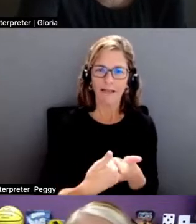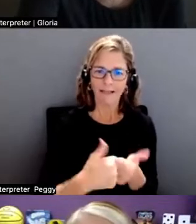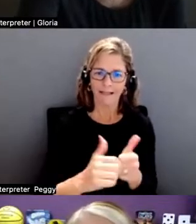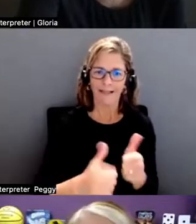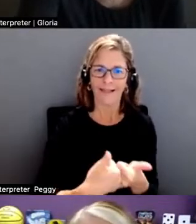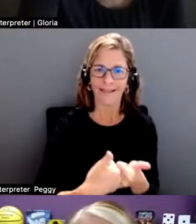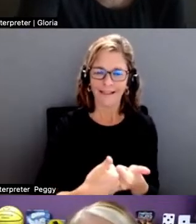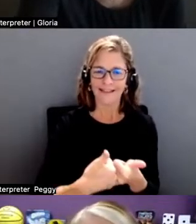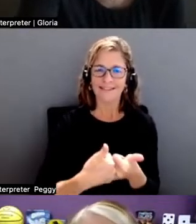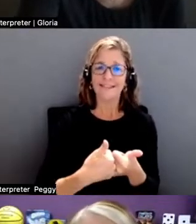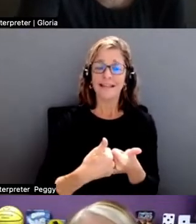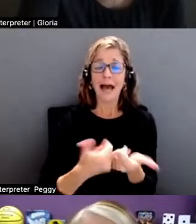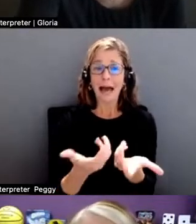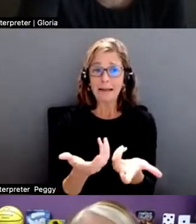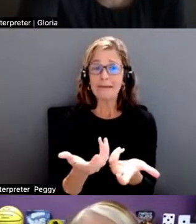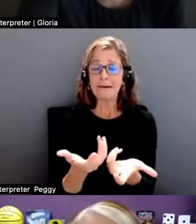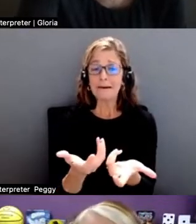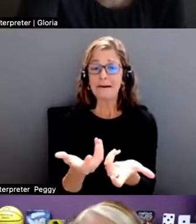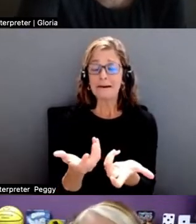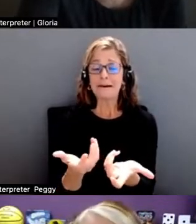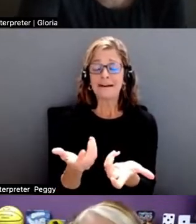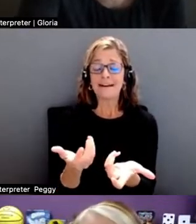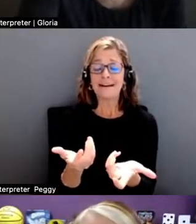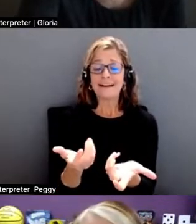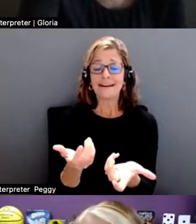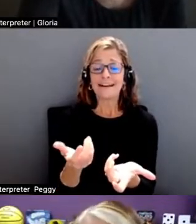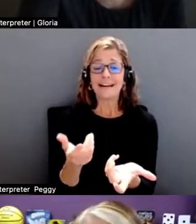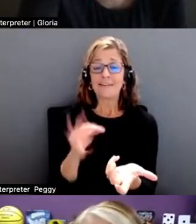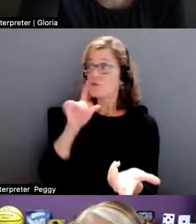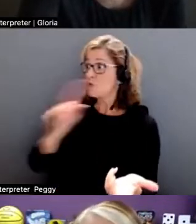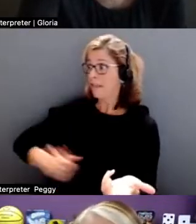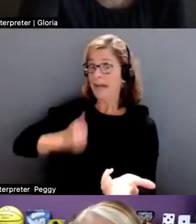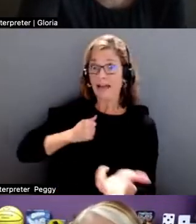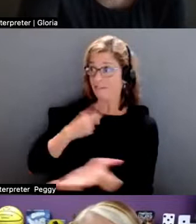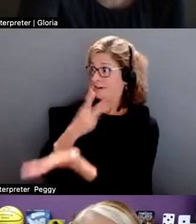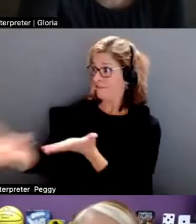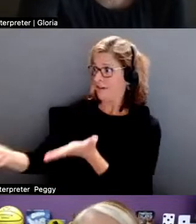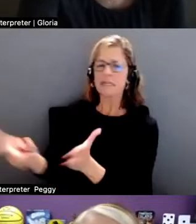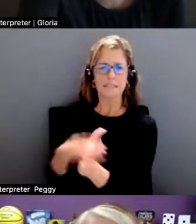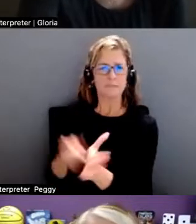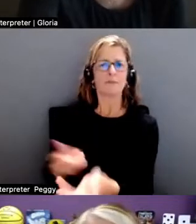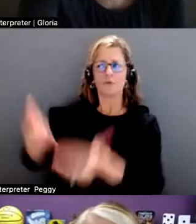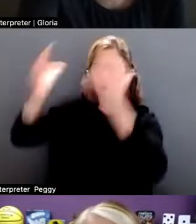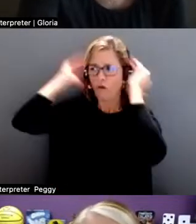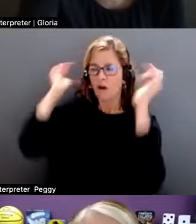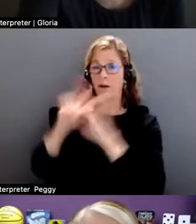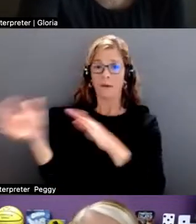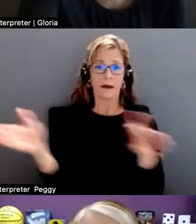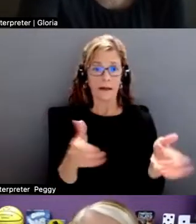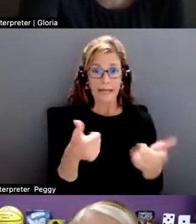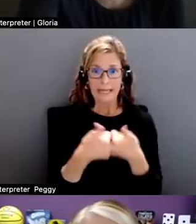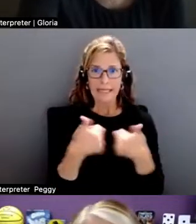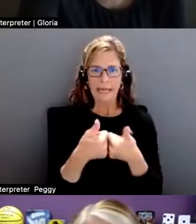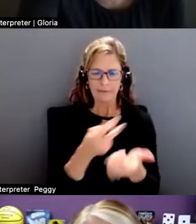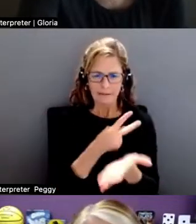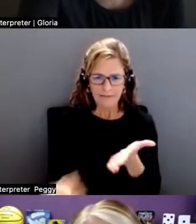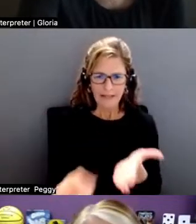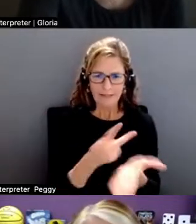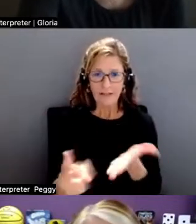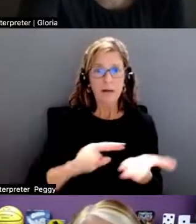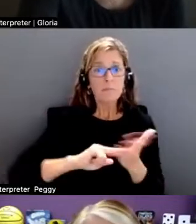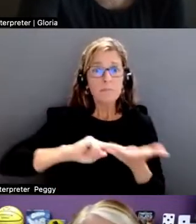unlike in some real-life settings, we don't feel overwhelmed or too intimidated to try and overcome that